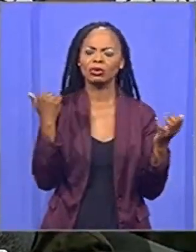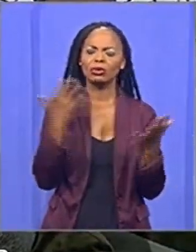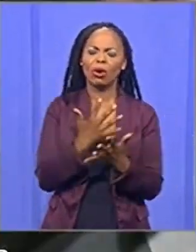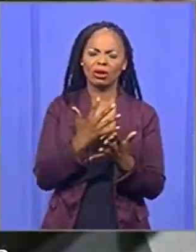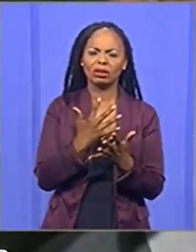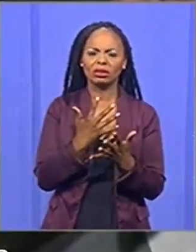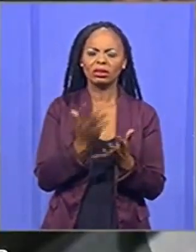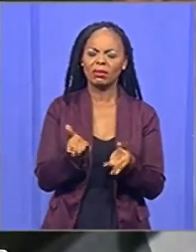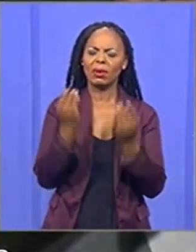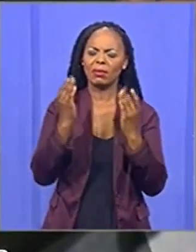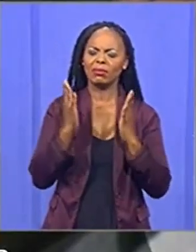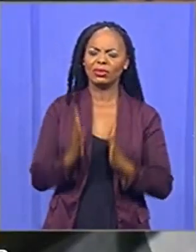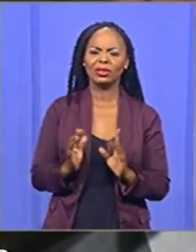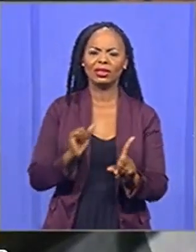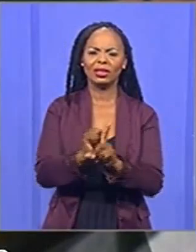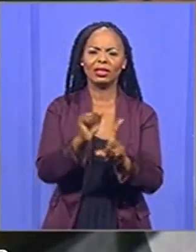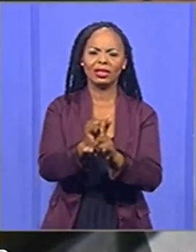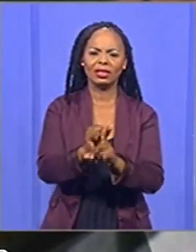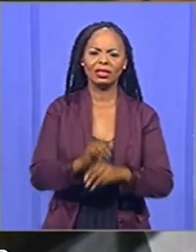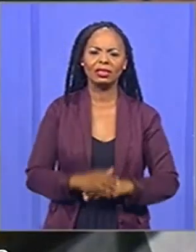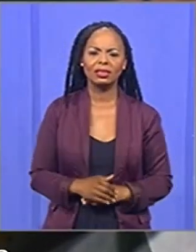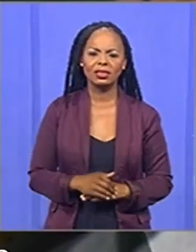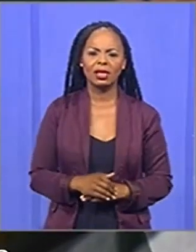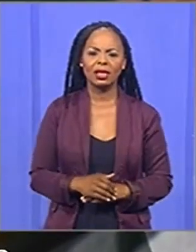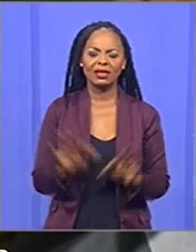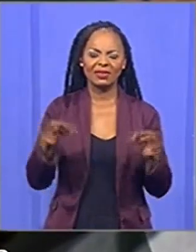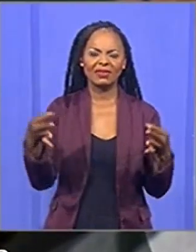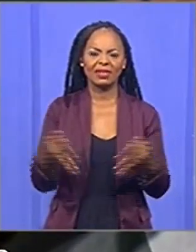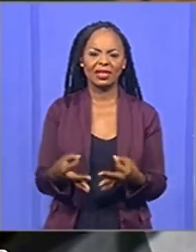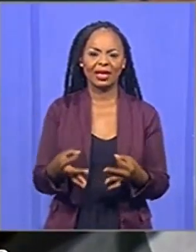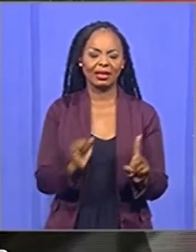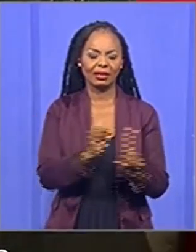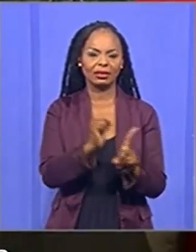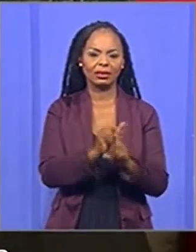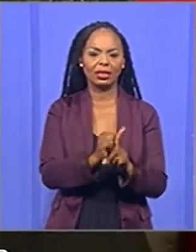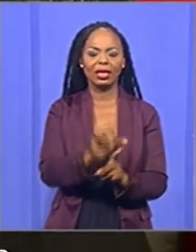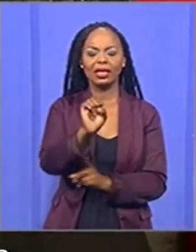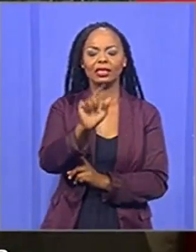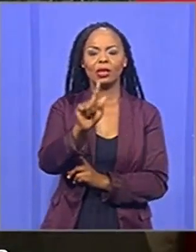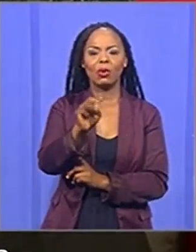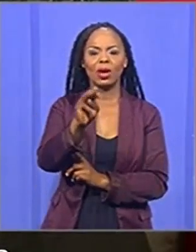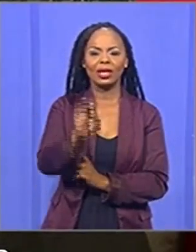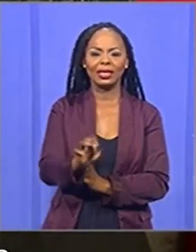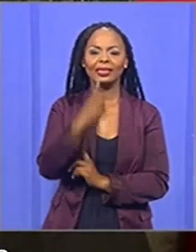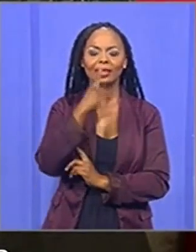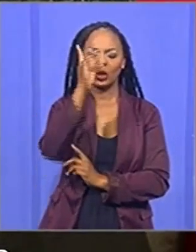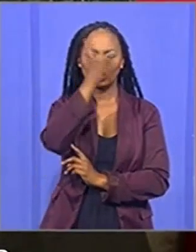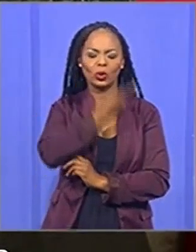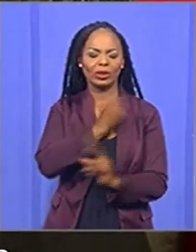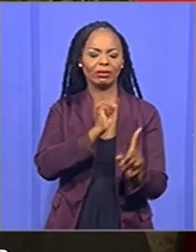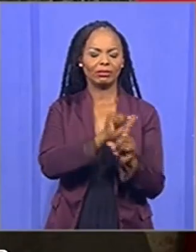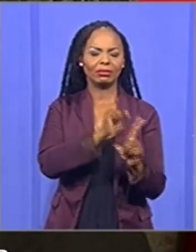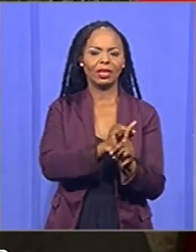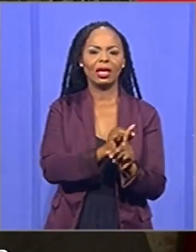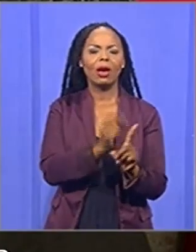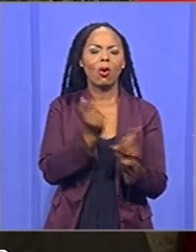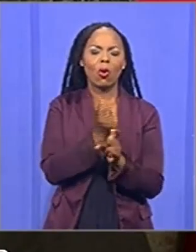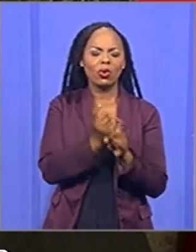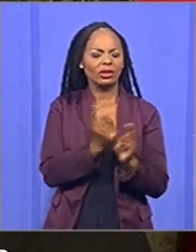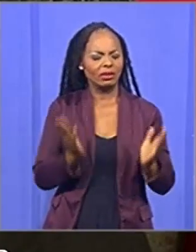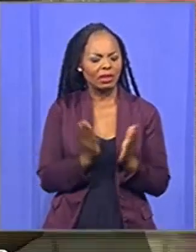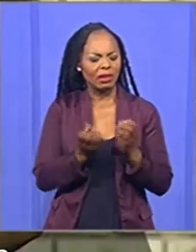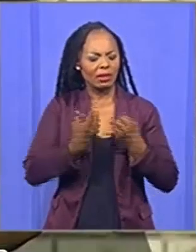bosula. Nakong ya tshebeletso ya lepato, Sellwane Gatebe o boletse hore moradi wa hae ke yena ya neng a mo kgothatsa